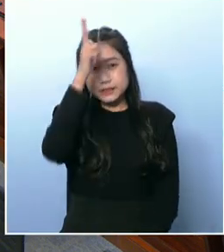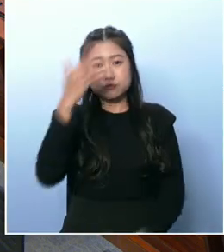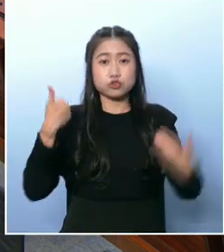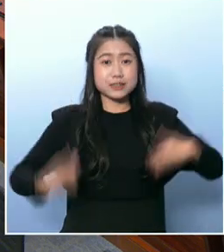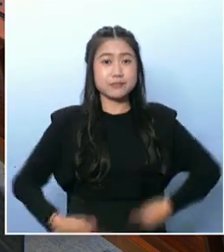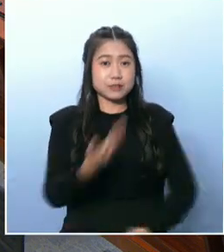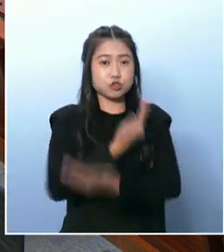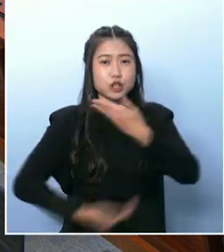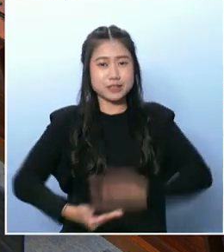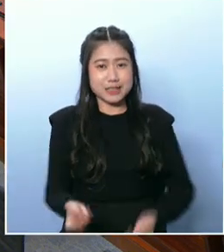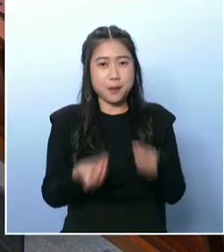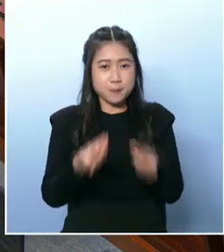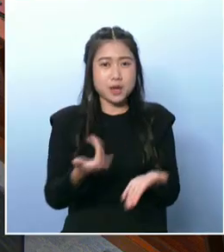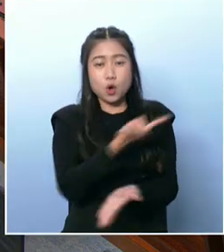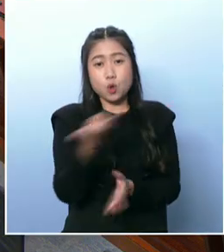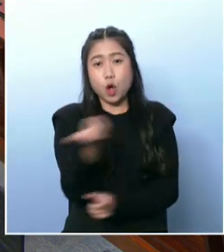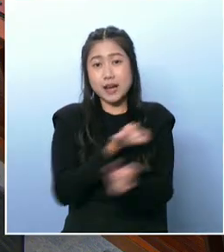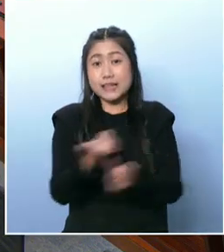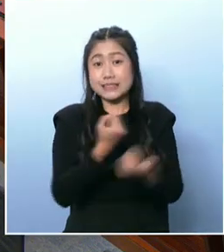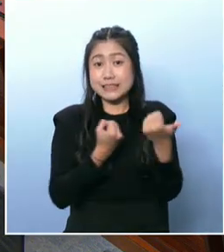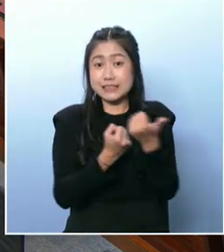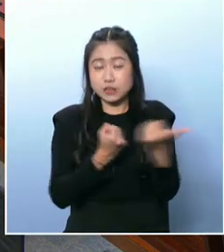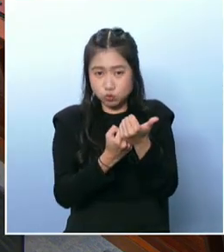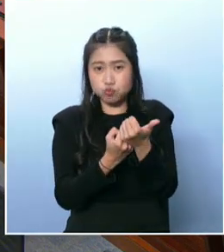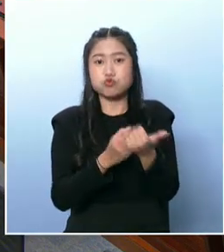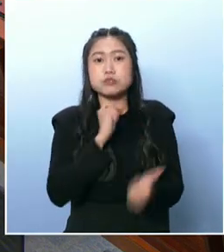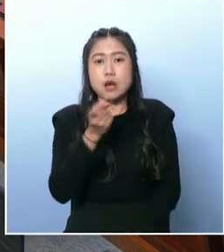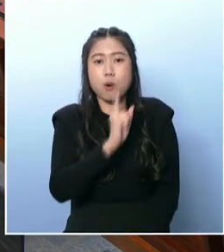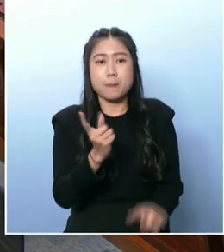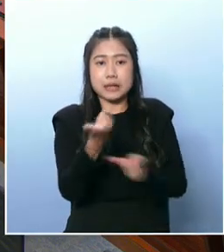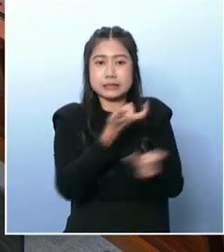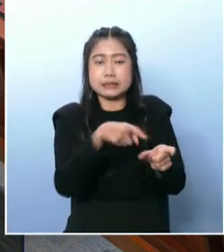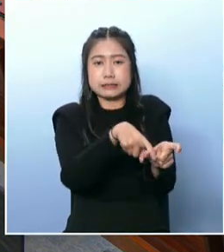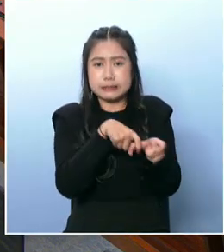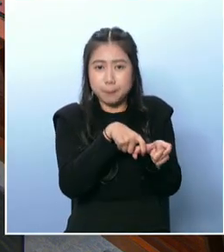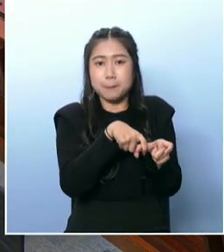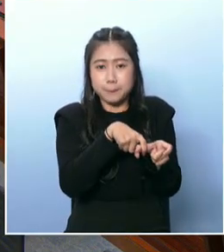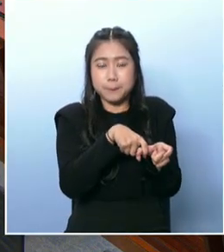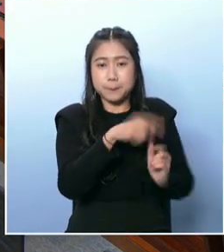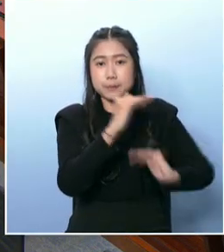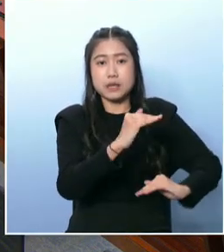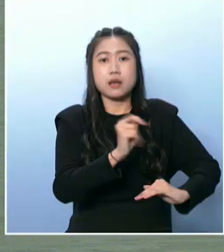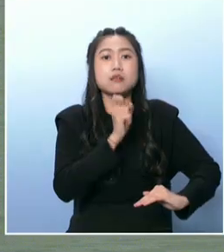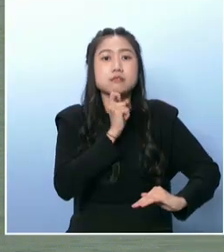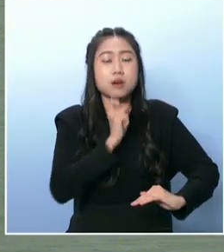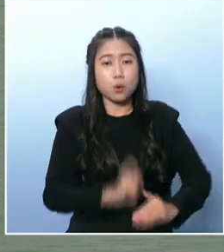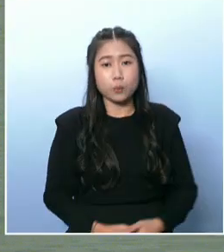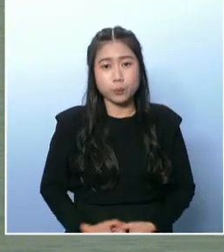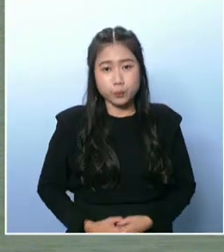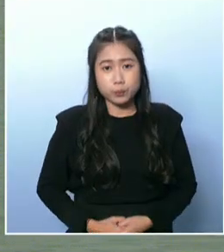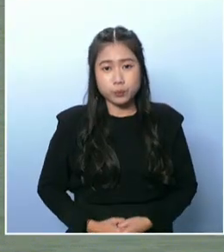well, according to the paper, most of the financial assistance offered by the government is means